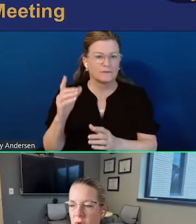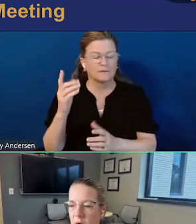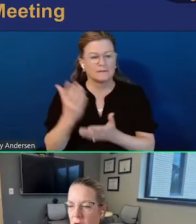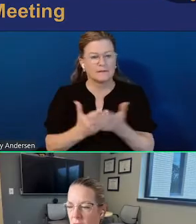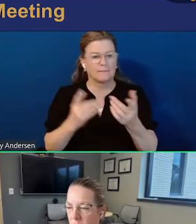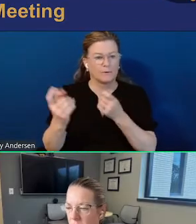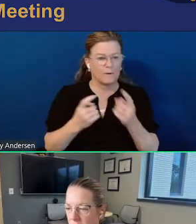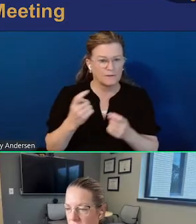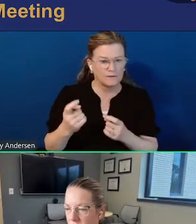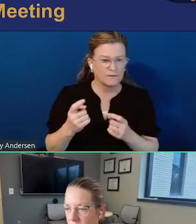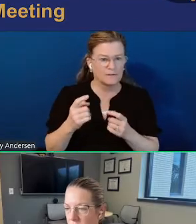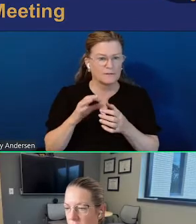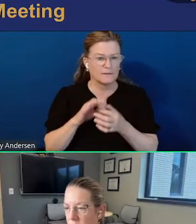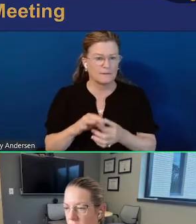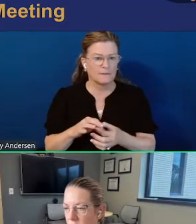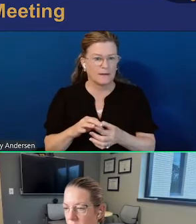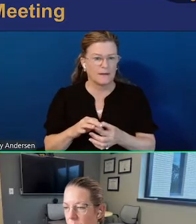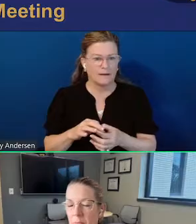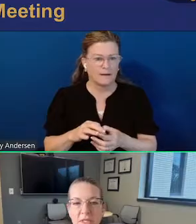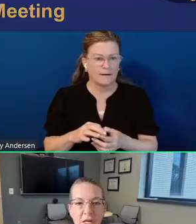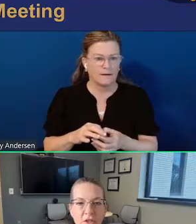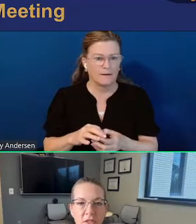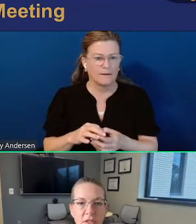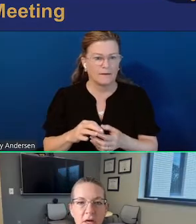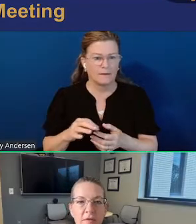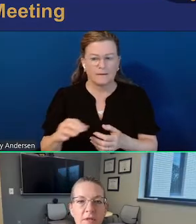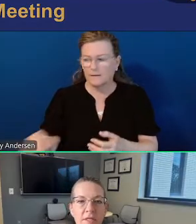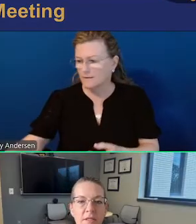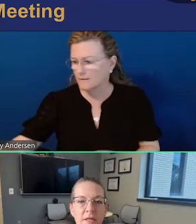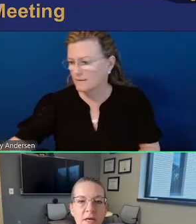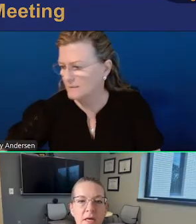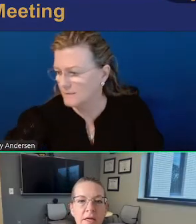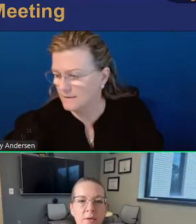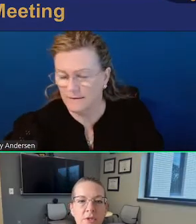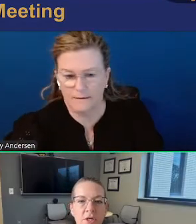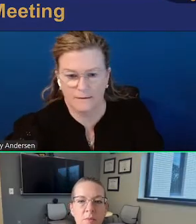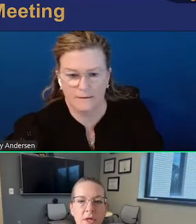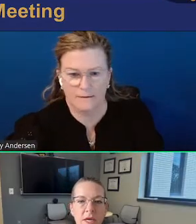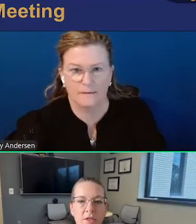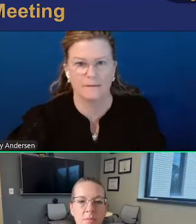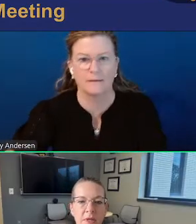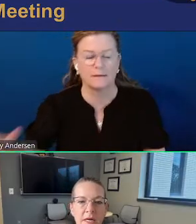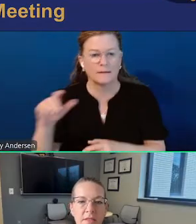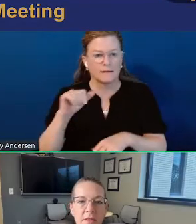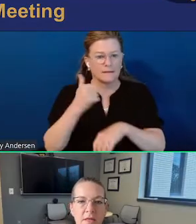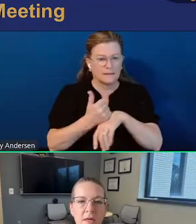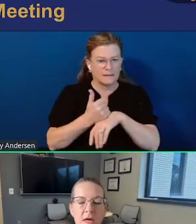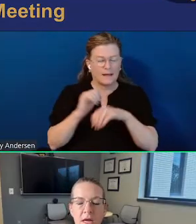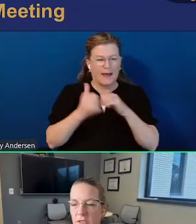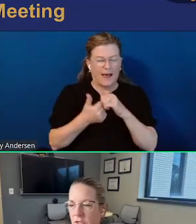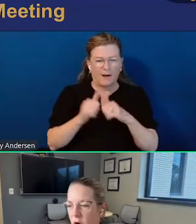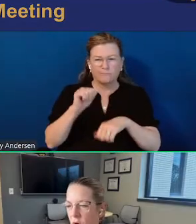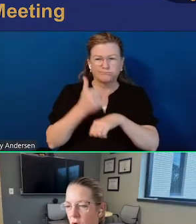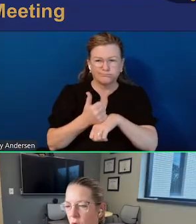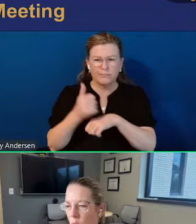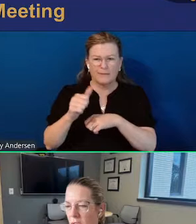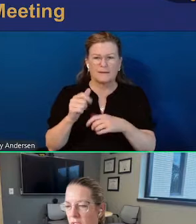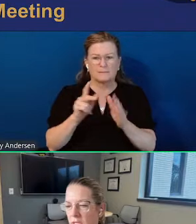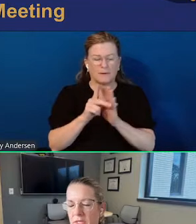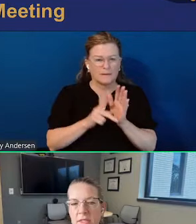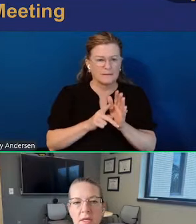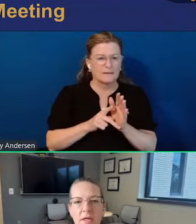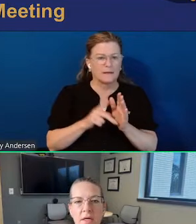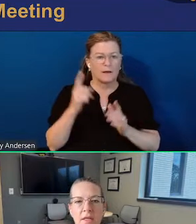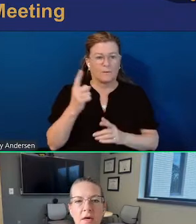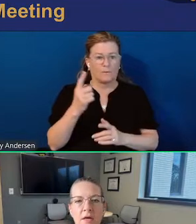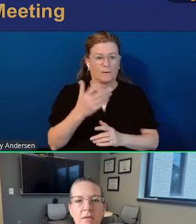to the implementation of these language and communication plans. And so one